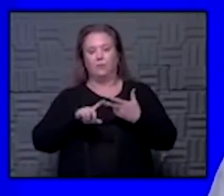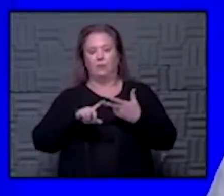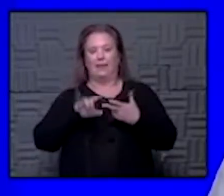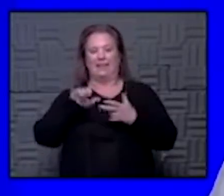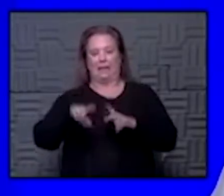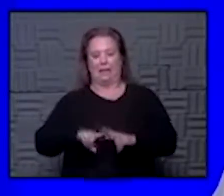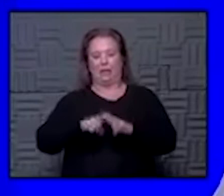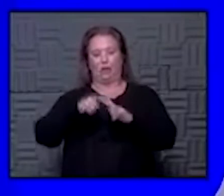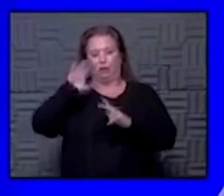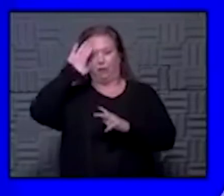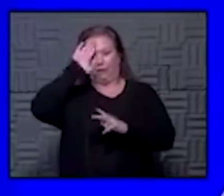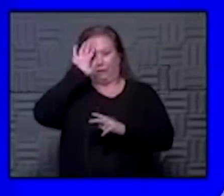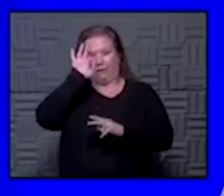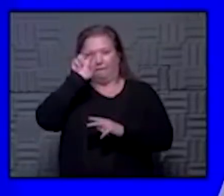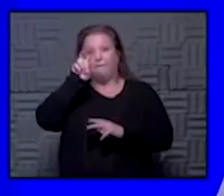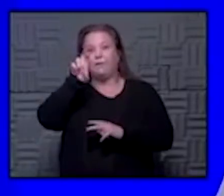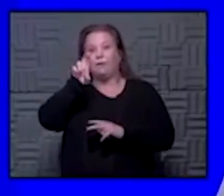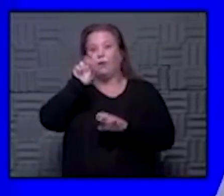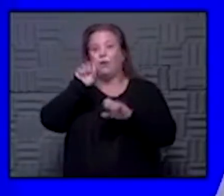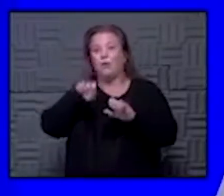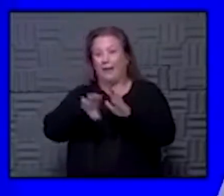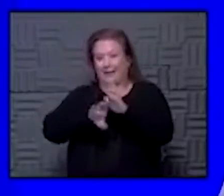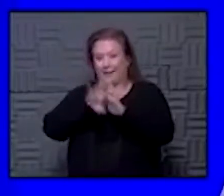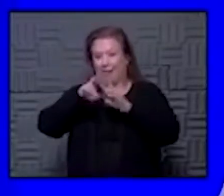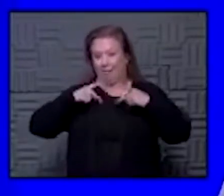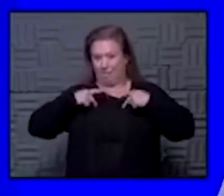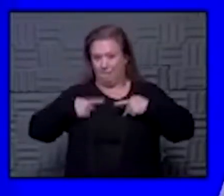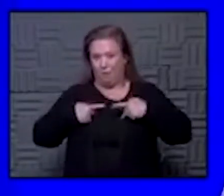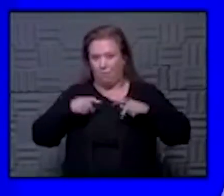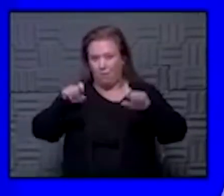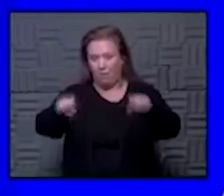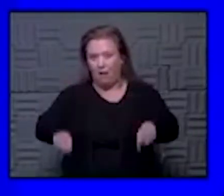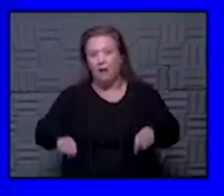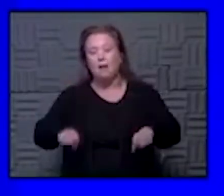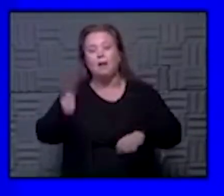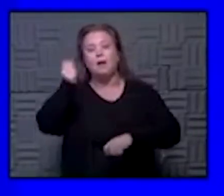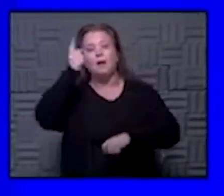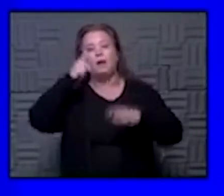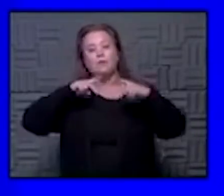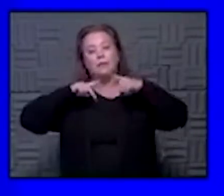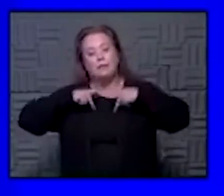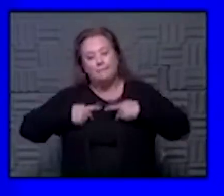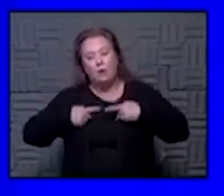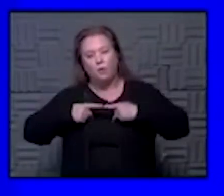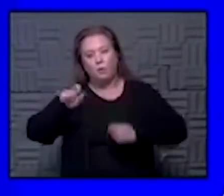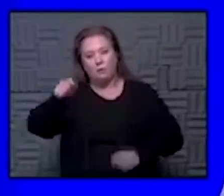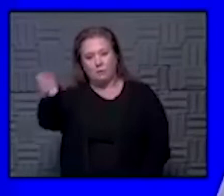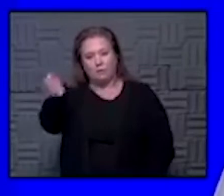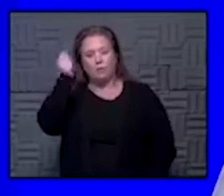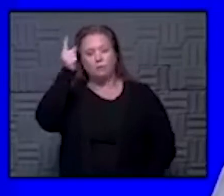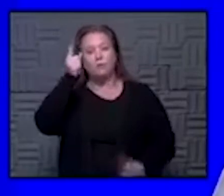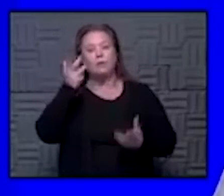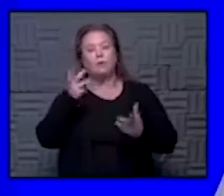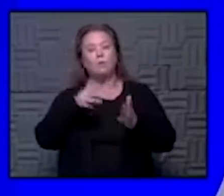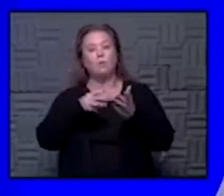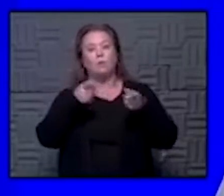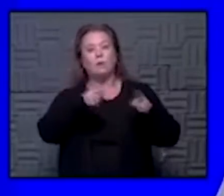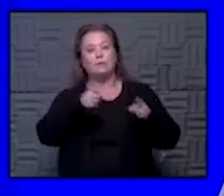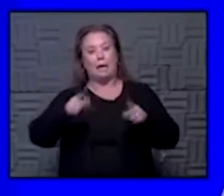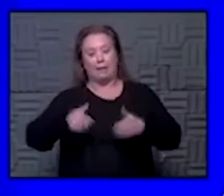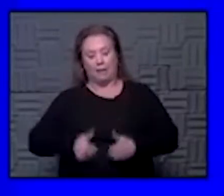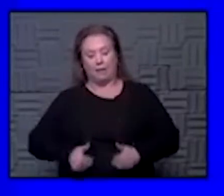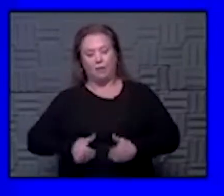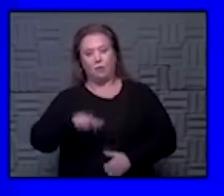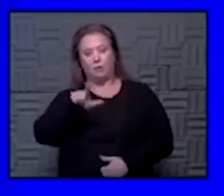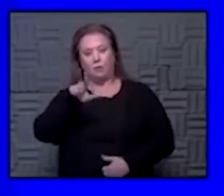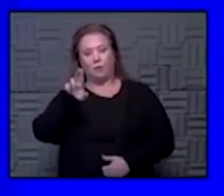that initial fever, you can certainly develop the pneumonia. Really, a lot of what the pneumonia is, we have to understand. A lot of what is going on in your lung,